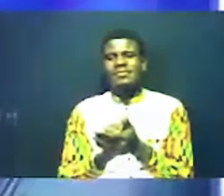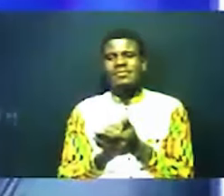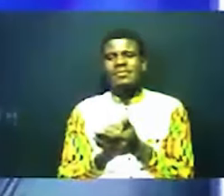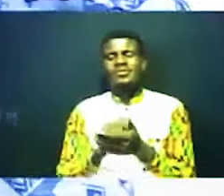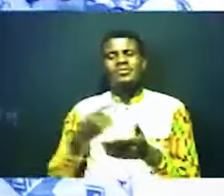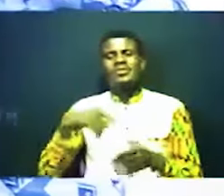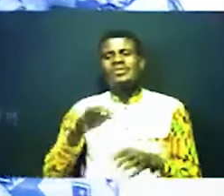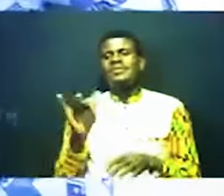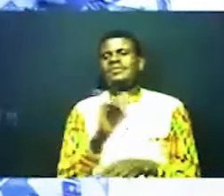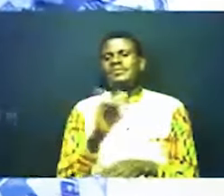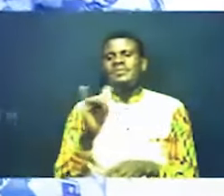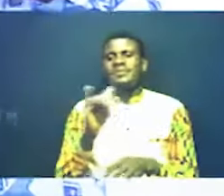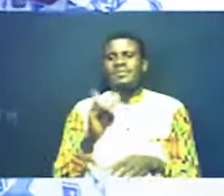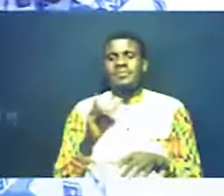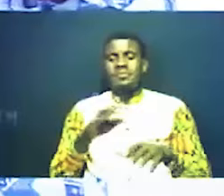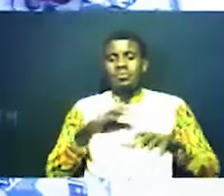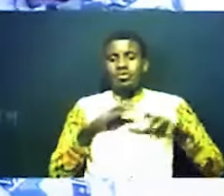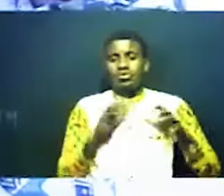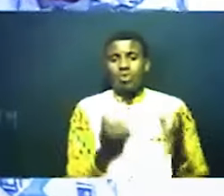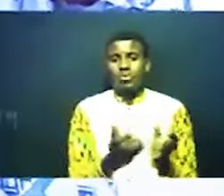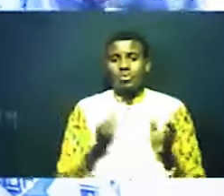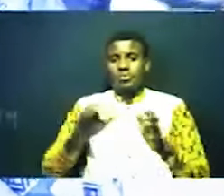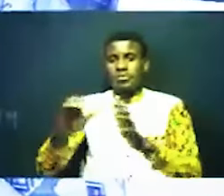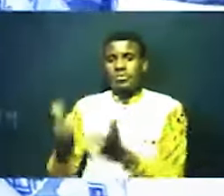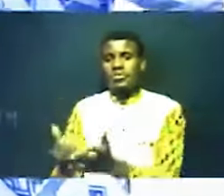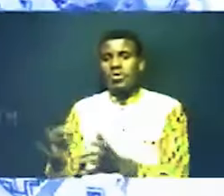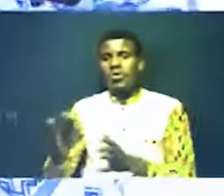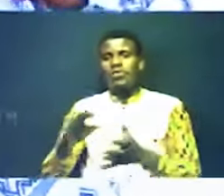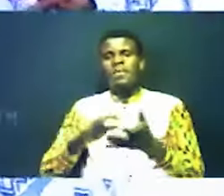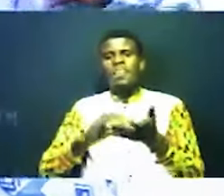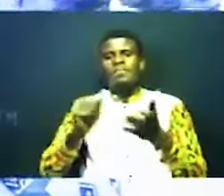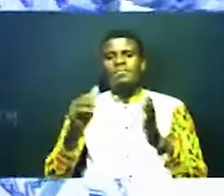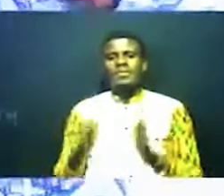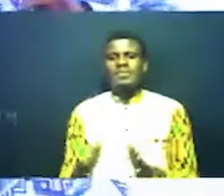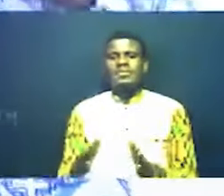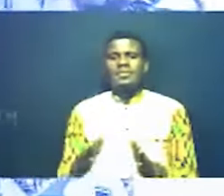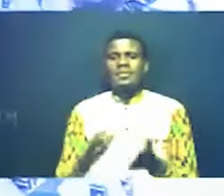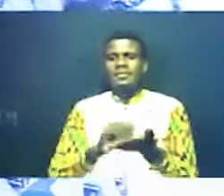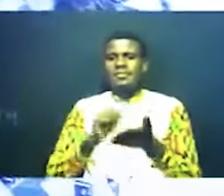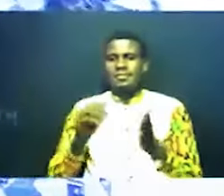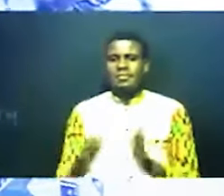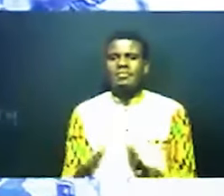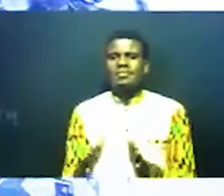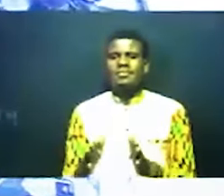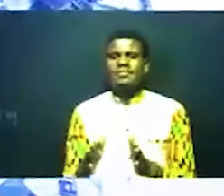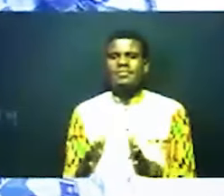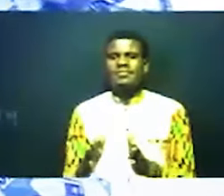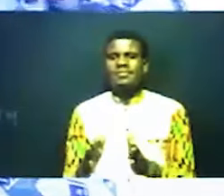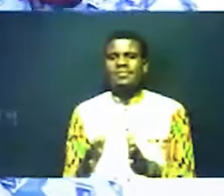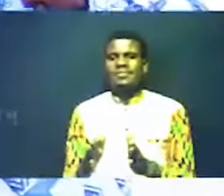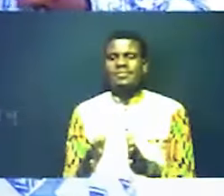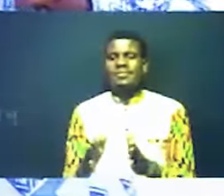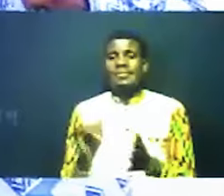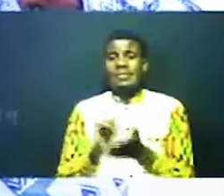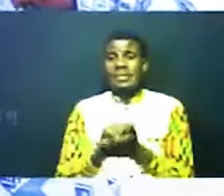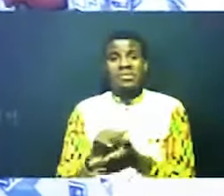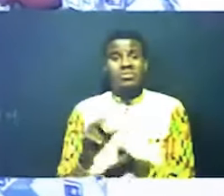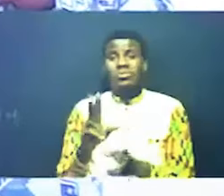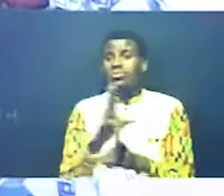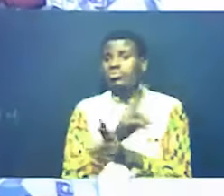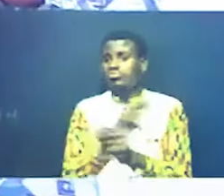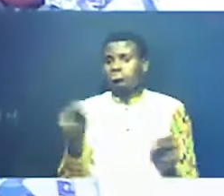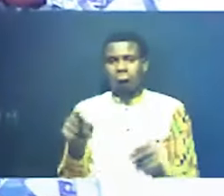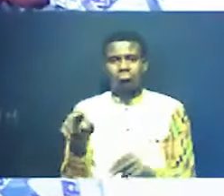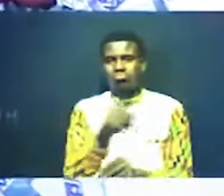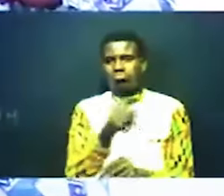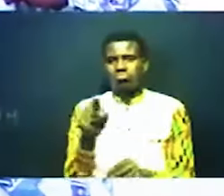the community of believers. No person wa chere ni se wenum eyekwasafodia eka ejidifo abrabo ho. That none of you